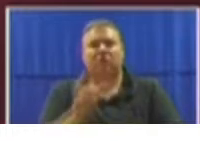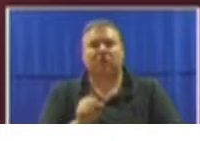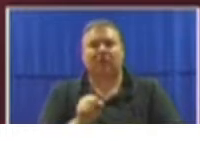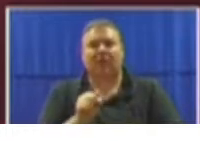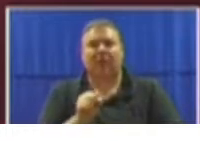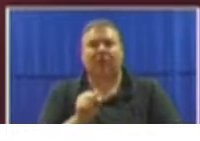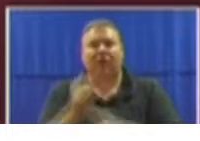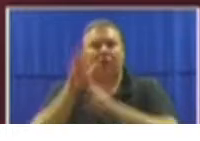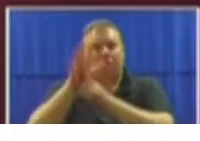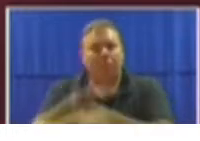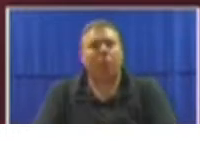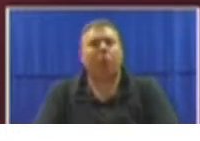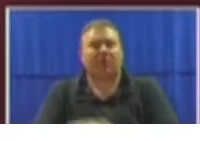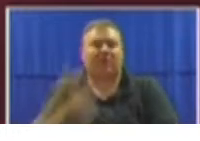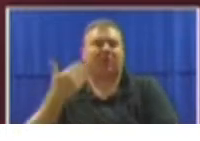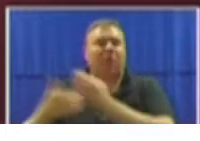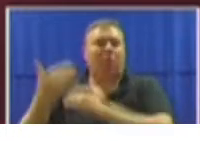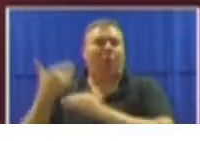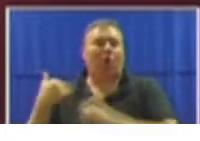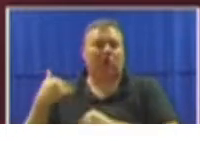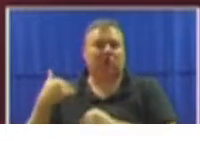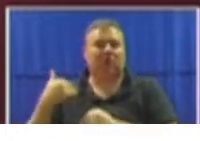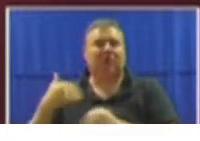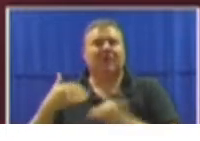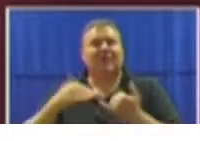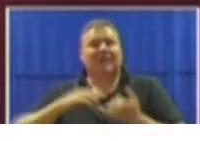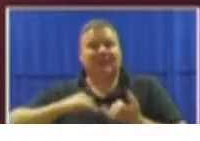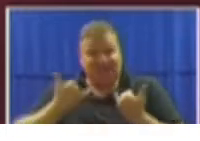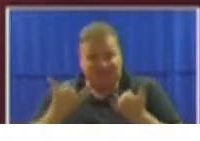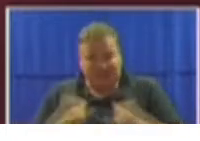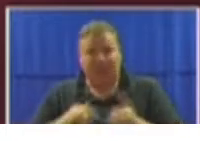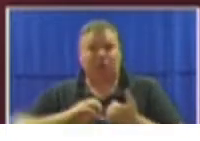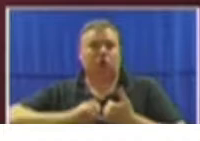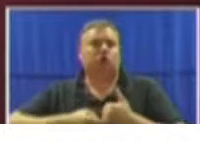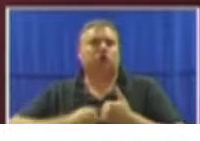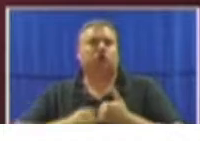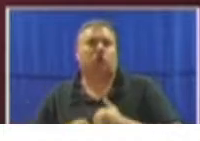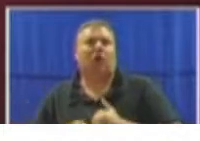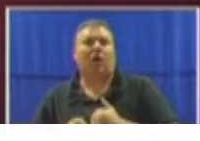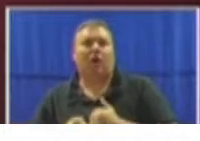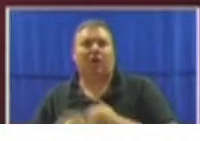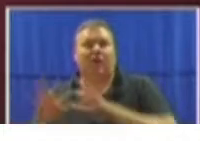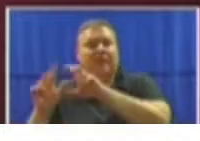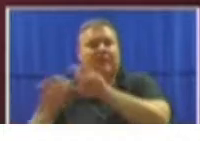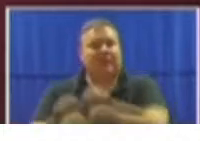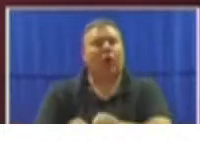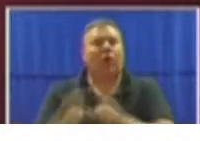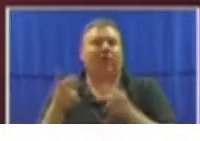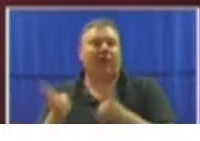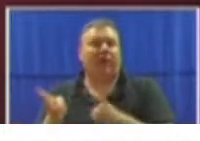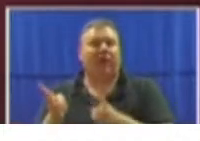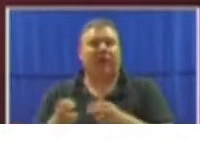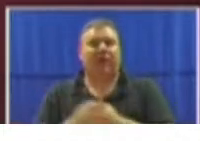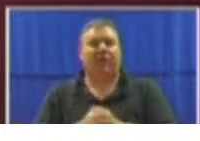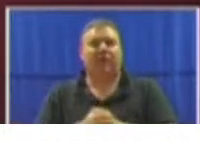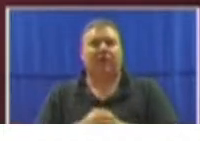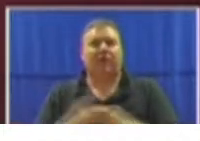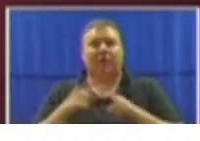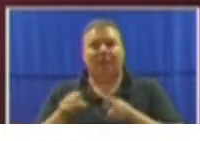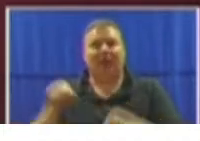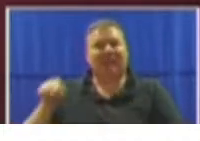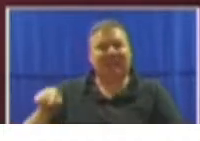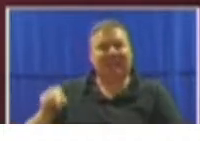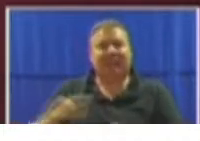past are effectively making an open application to co-govern when they have not won